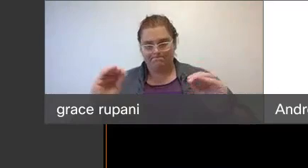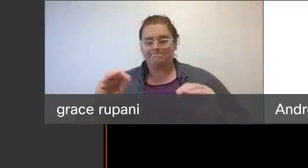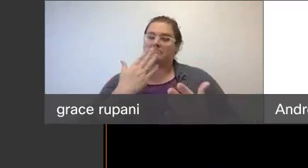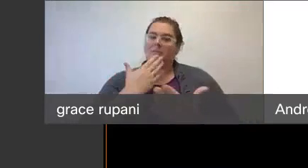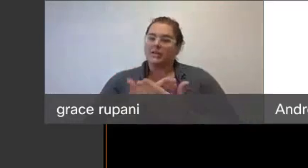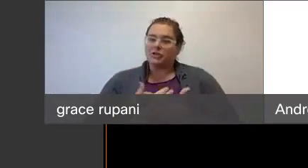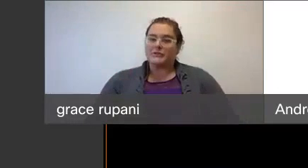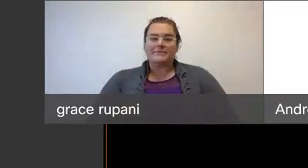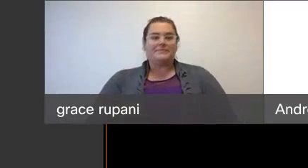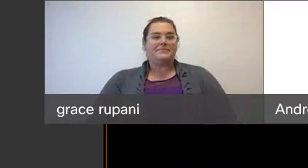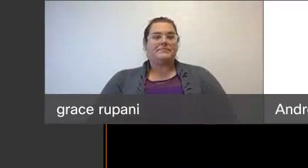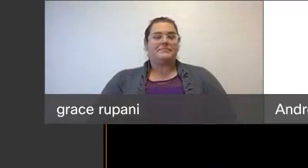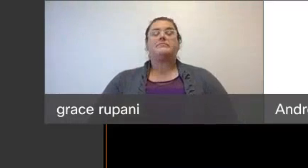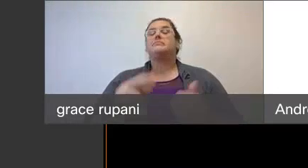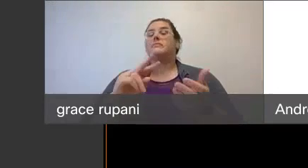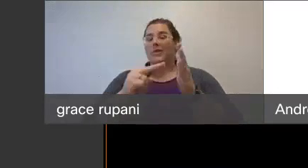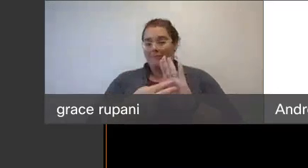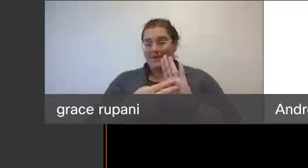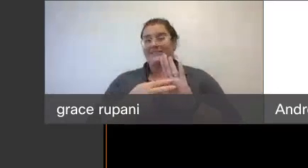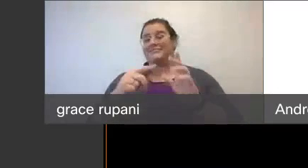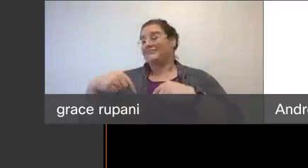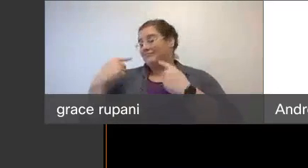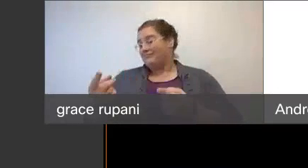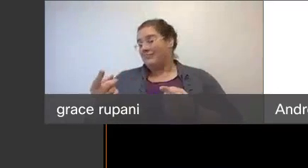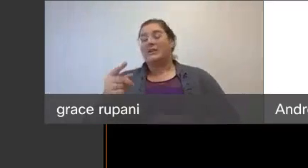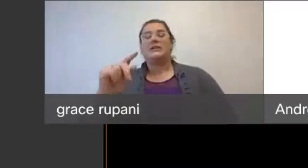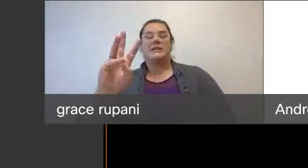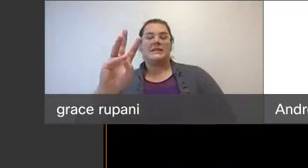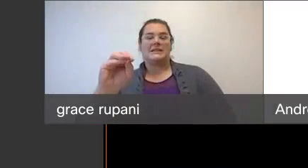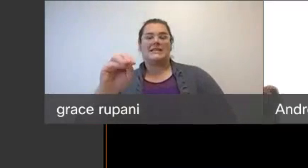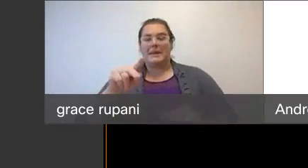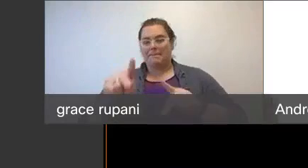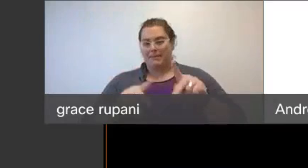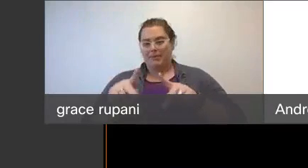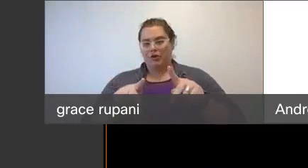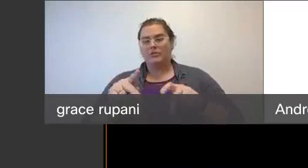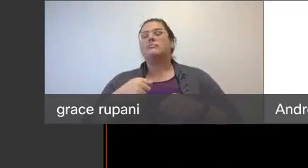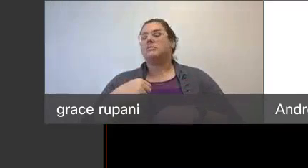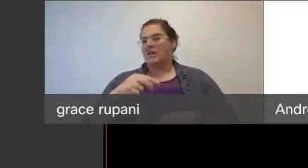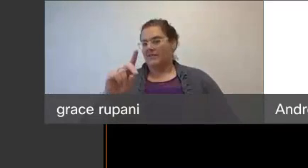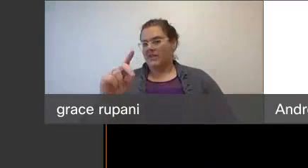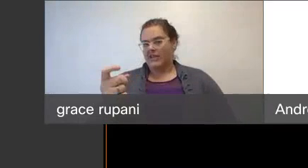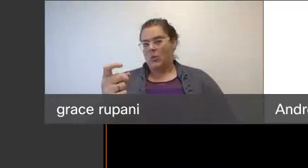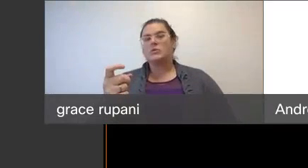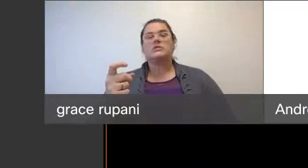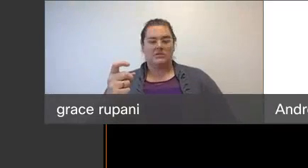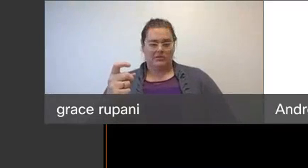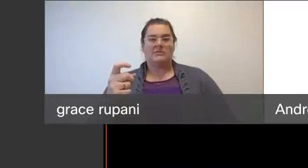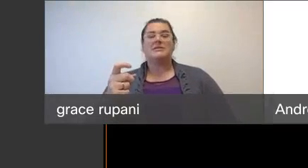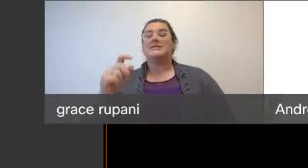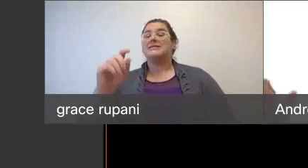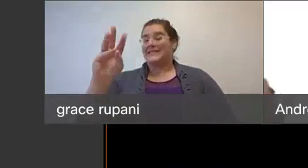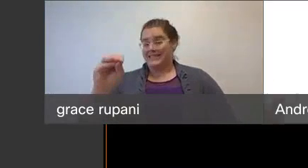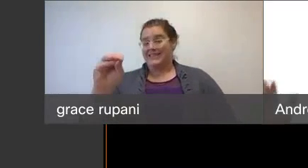So 60 people who have been diagnosed with COVID have subsequently